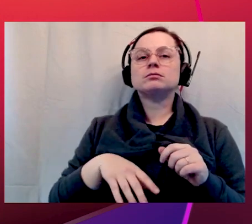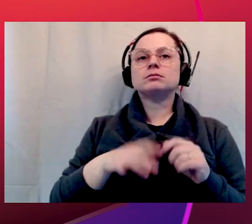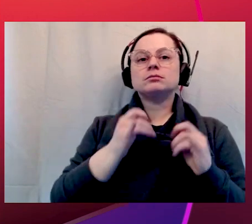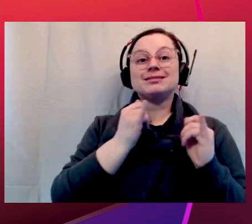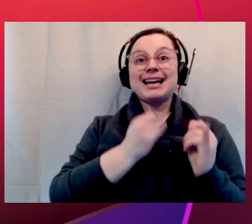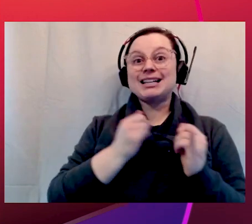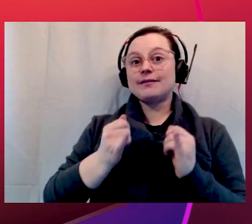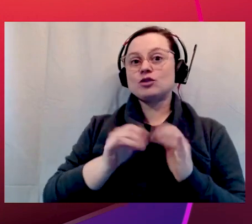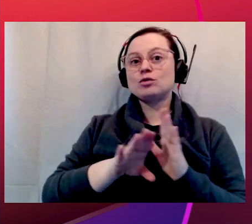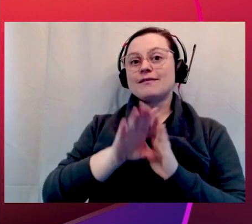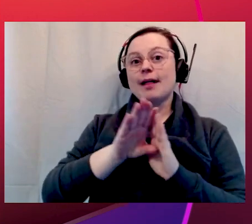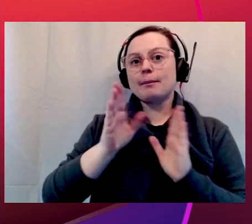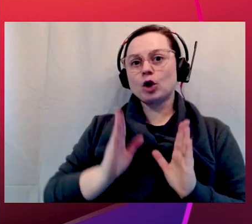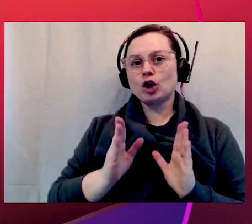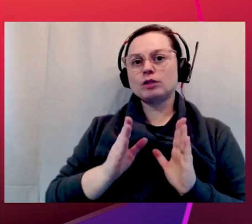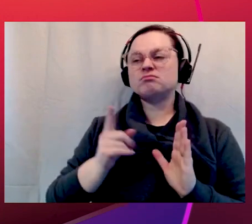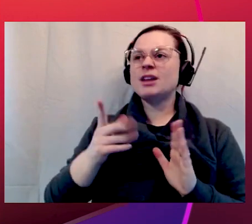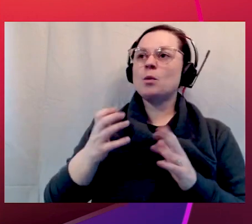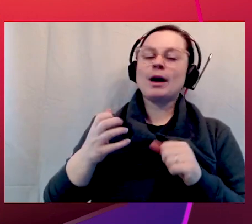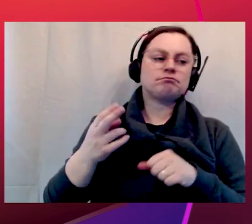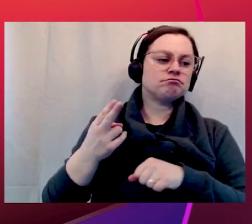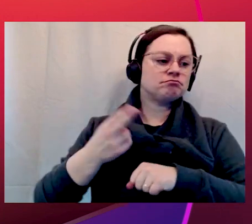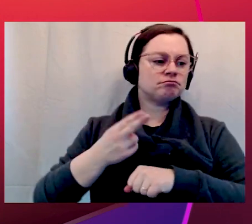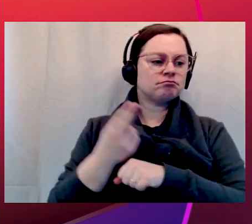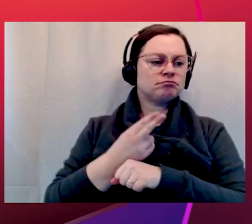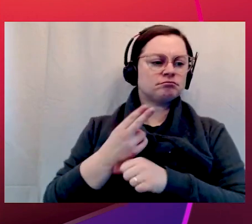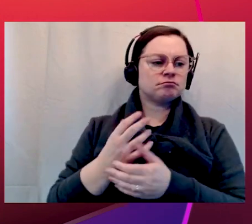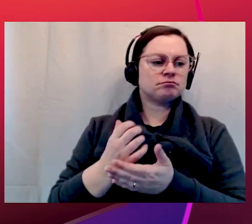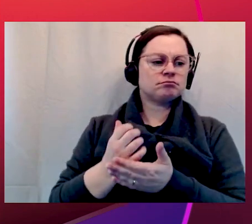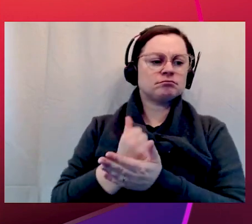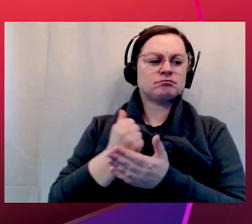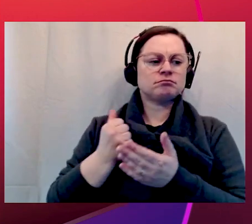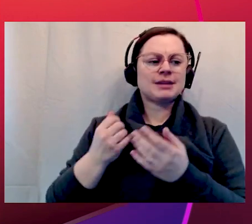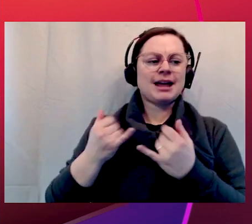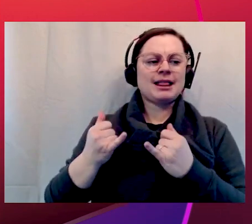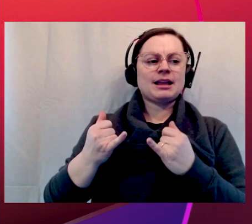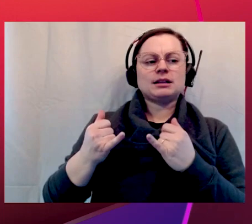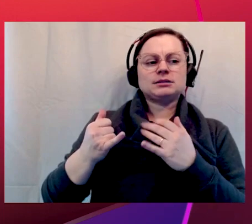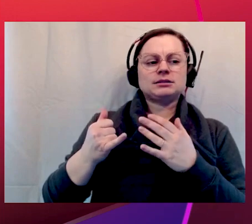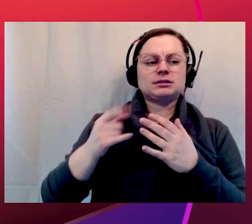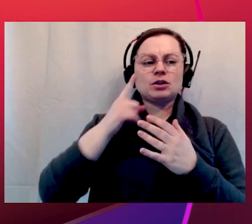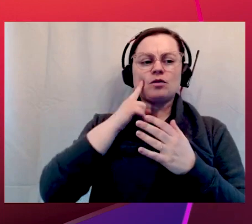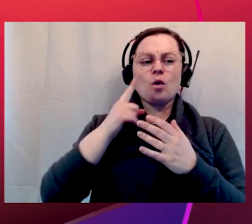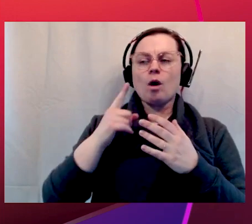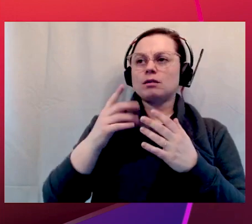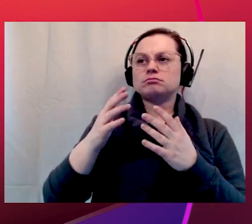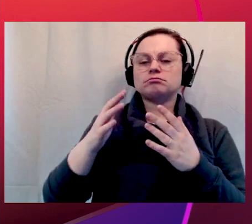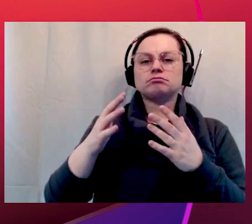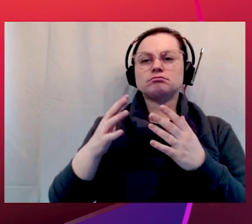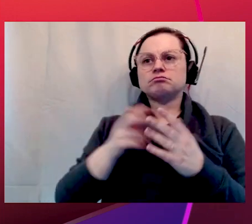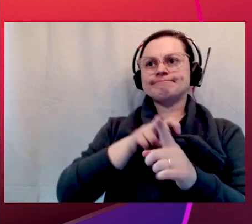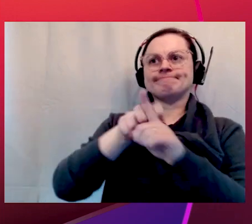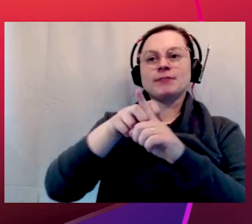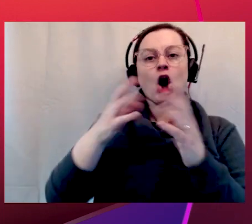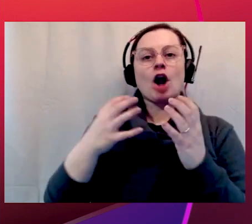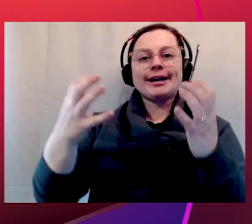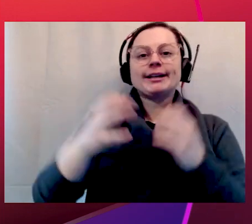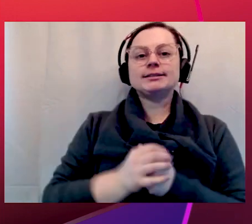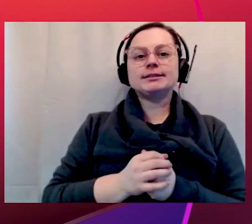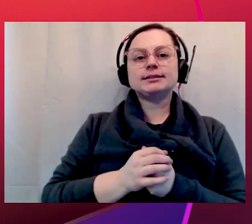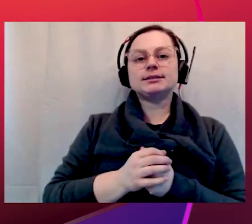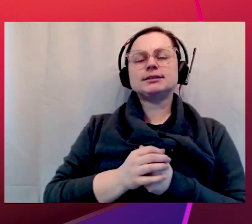to go leverage this, probably not the right audience. This is more of like a business looking to utilize this